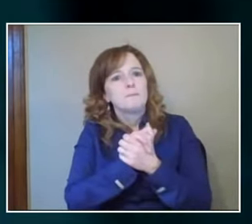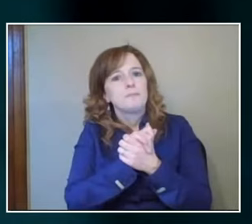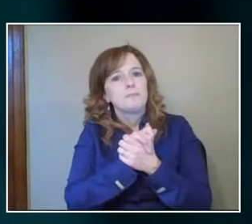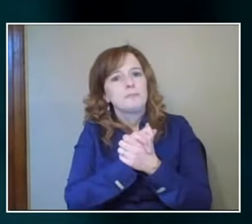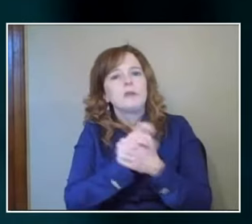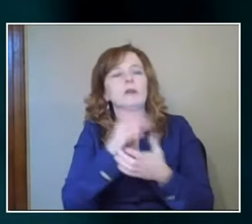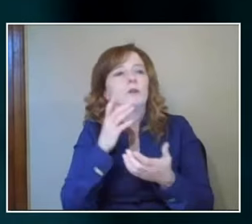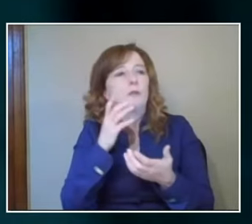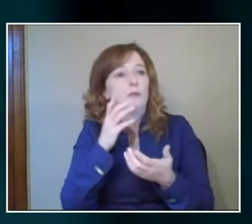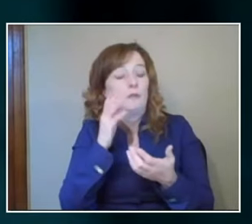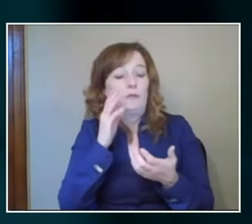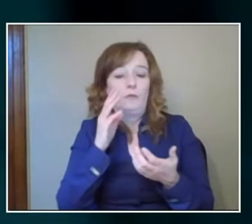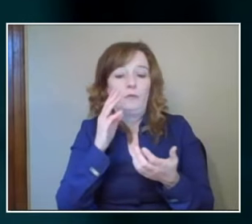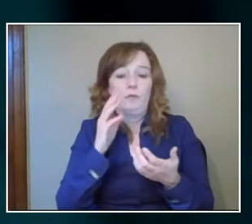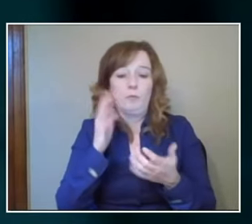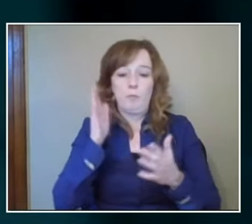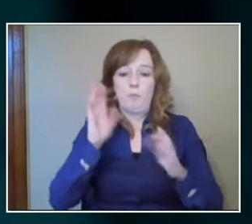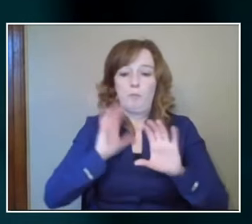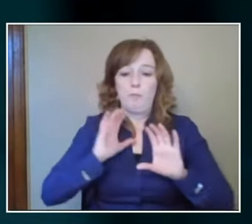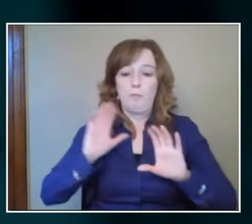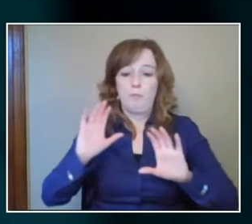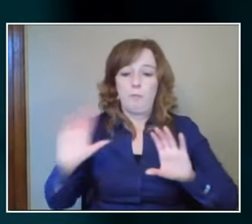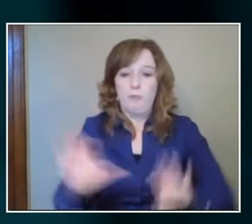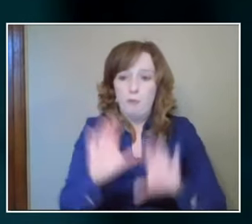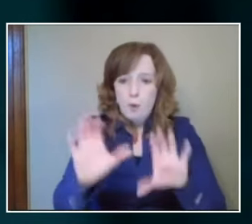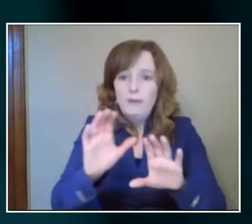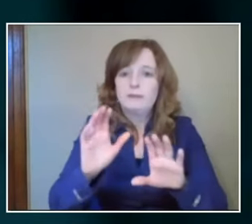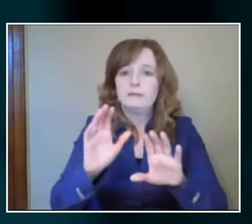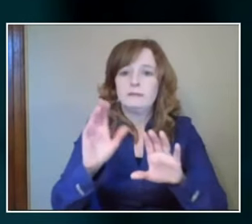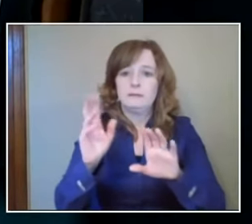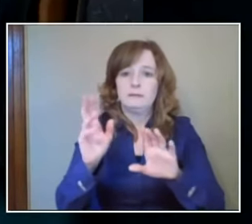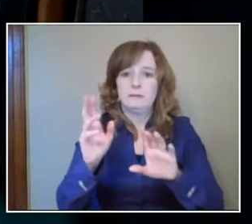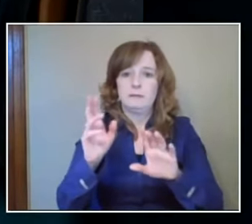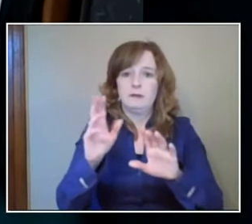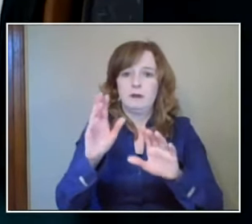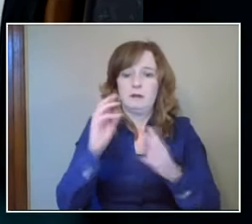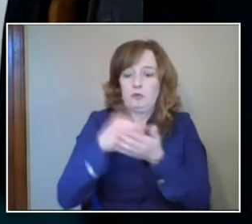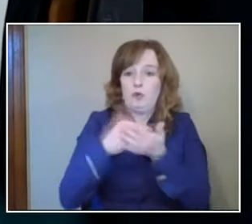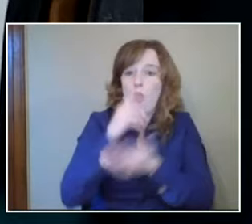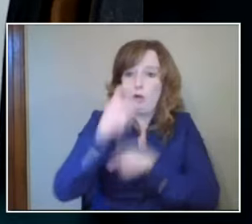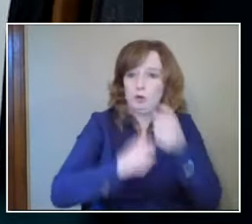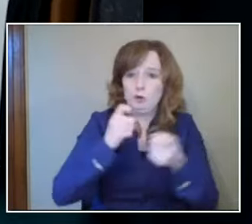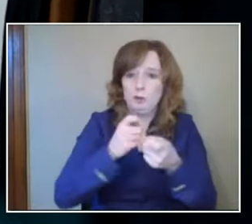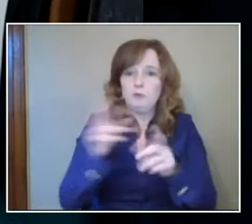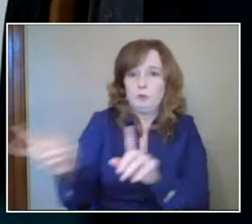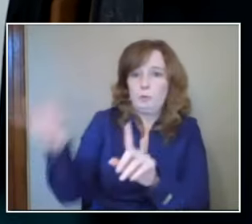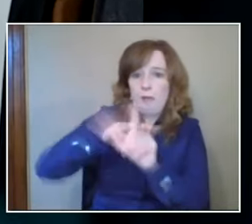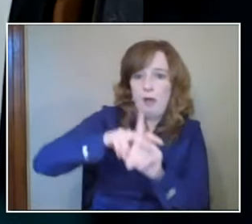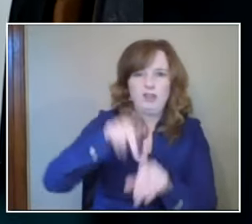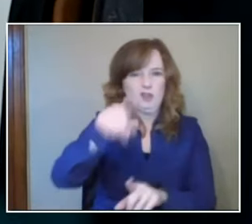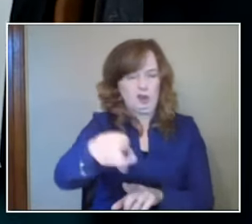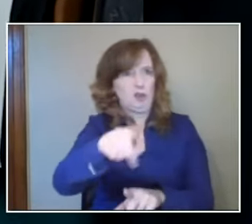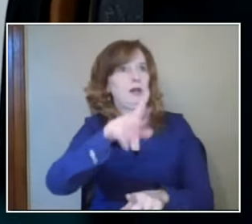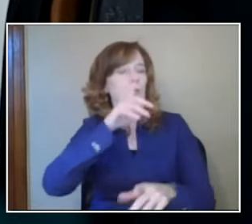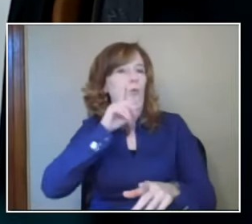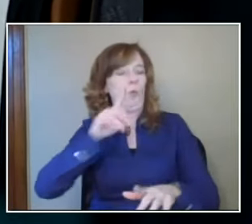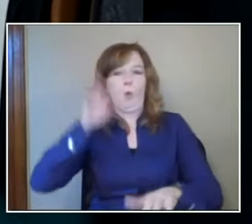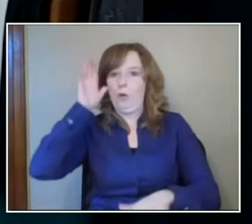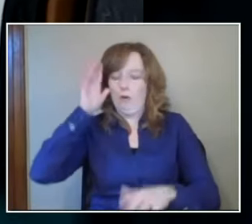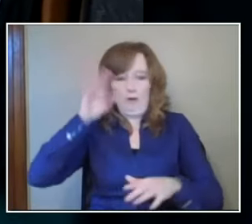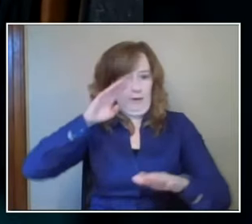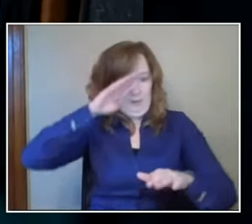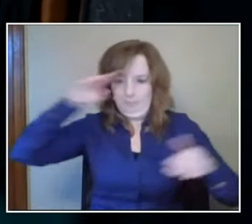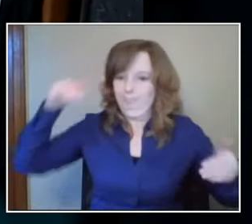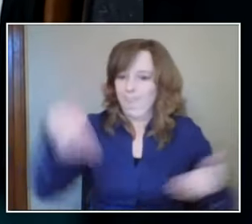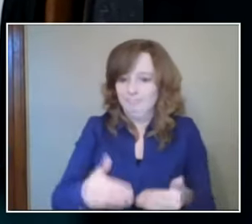scholarships based on performance and promise, and she attacked it with vigor. Boy, what vigor. She's going to end up graduating from